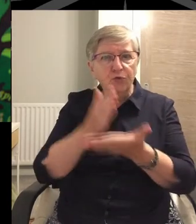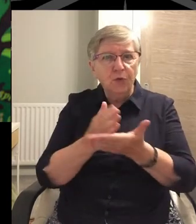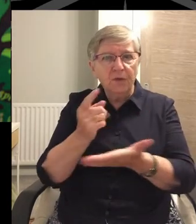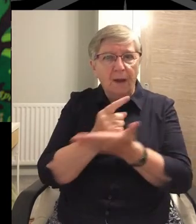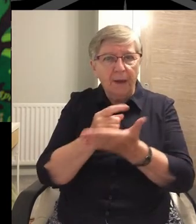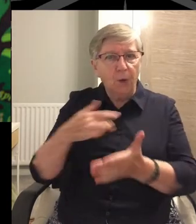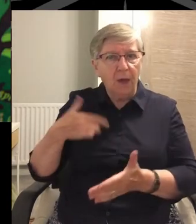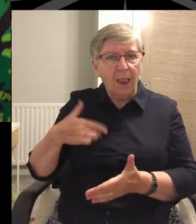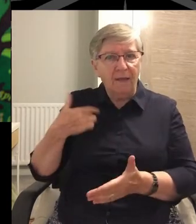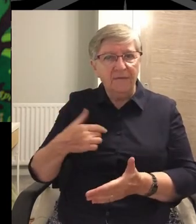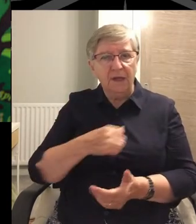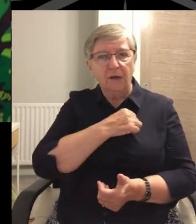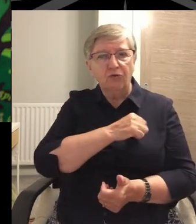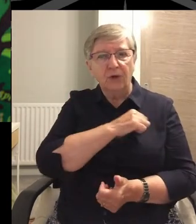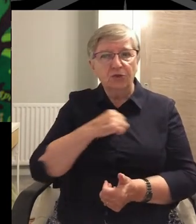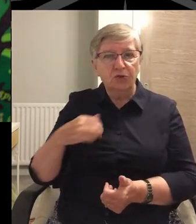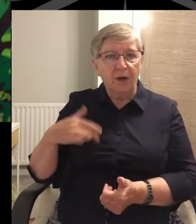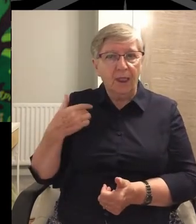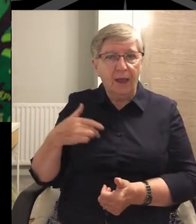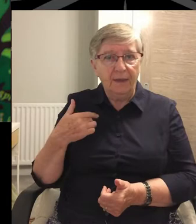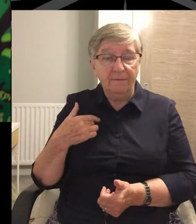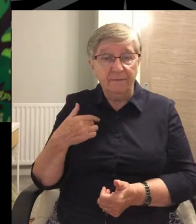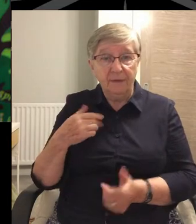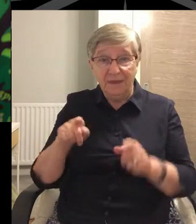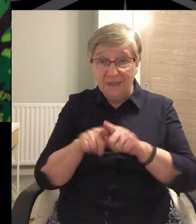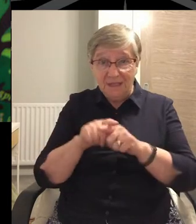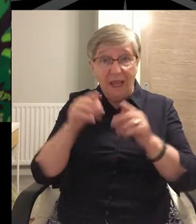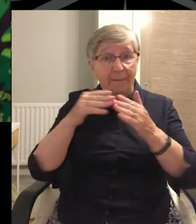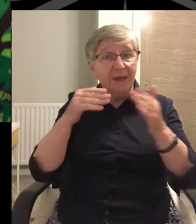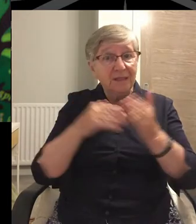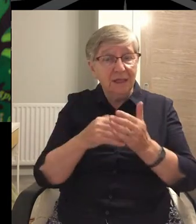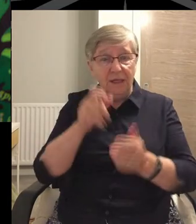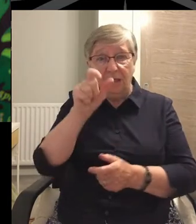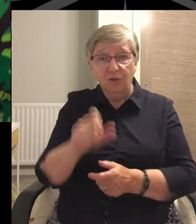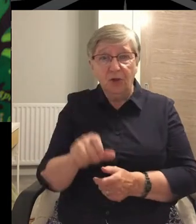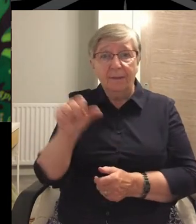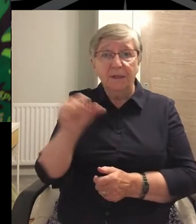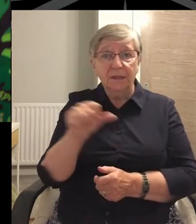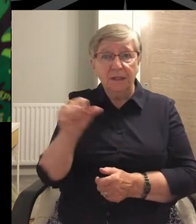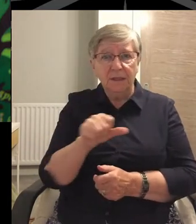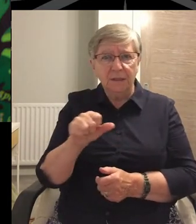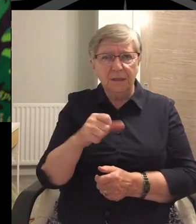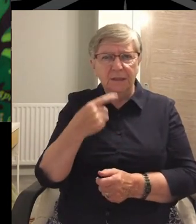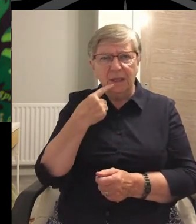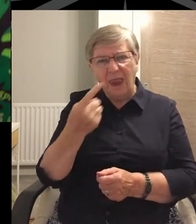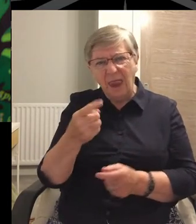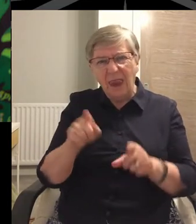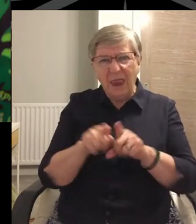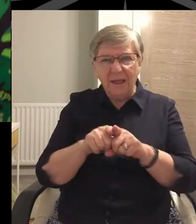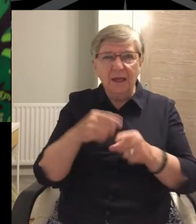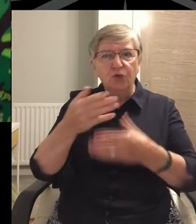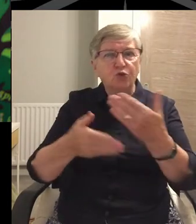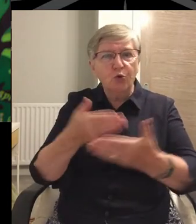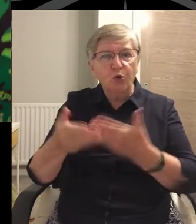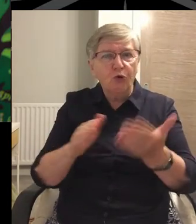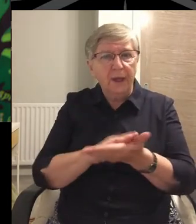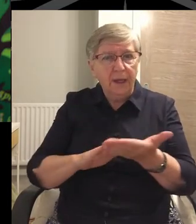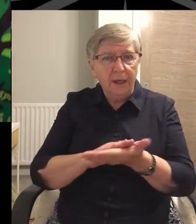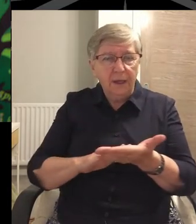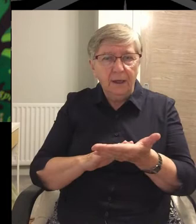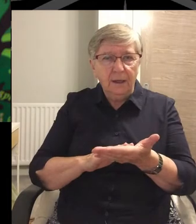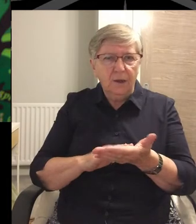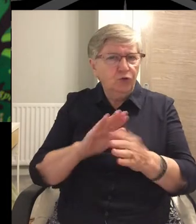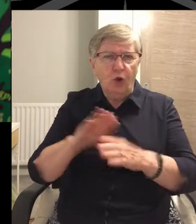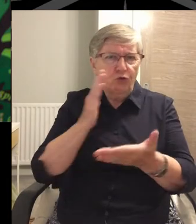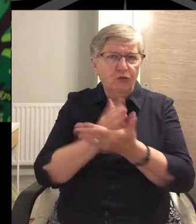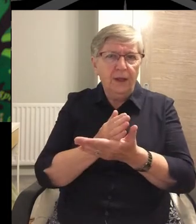gospel and living the Christian life. And similarly, in Ezekiel chapter 16, there's a telling of a story, not something that took place, but